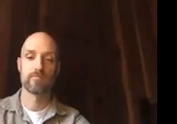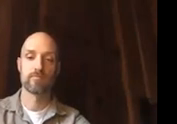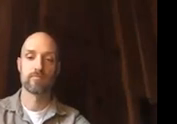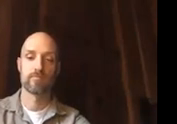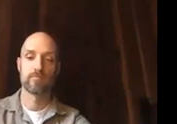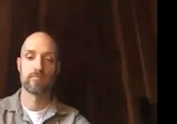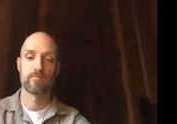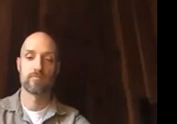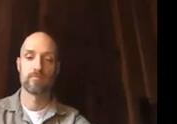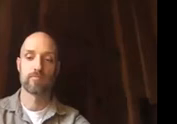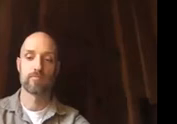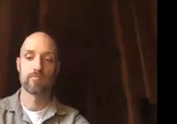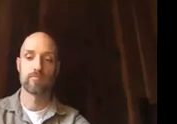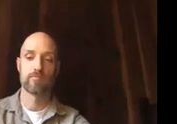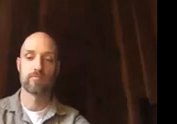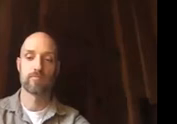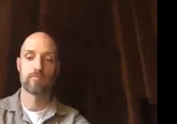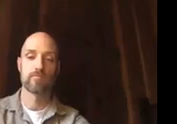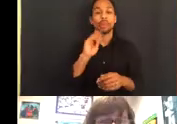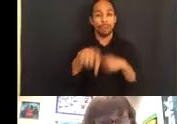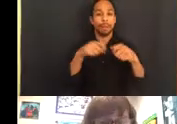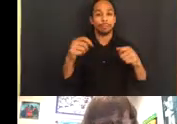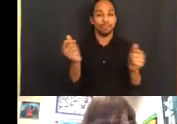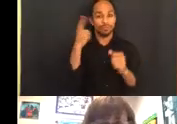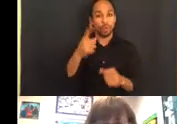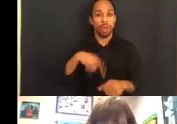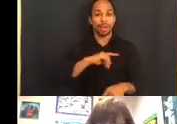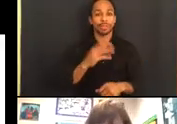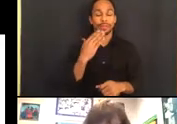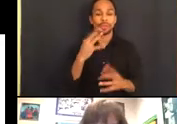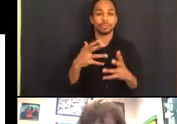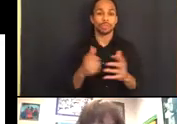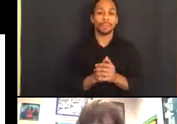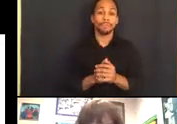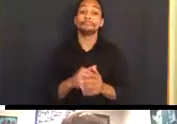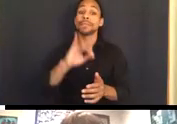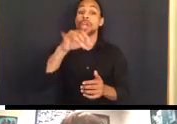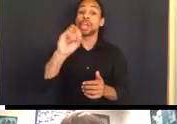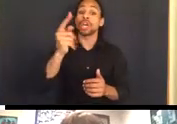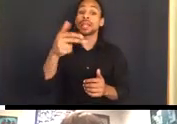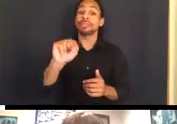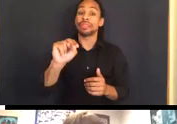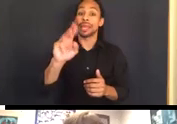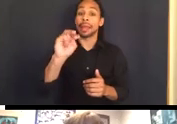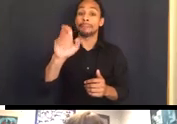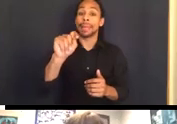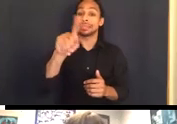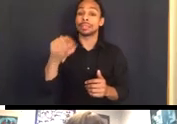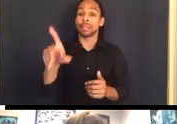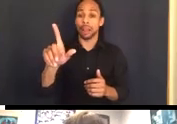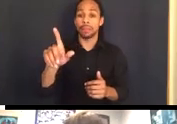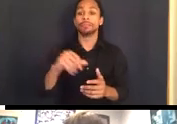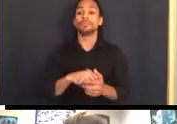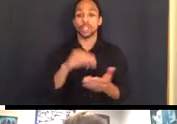close things out for us. Thanks very much, everybody. Well, I just want to thank everybody so much. Just a